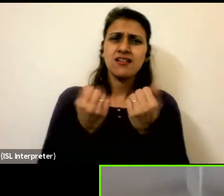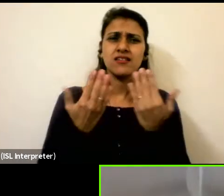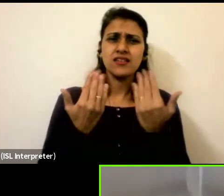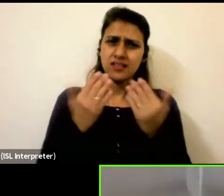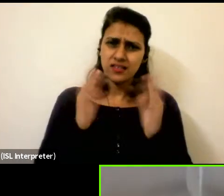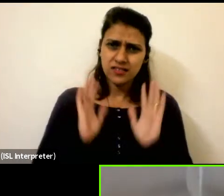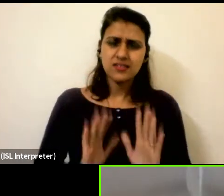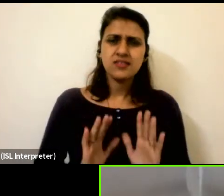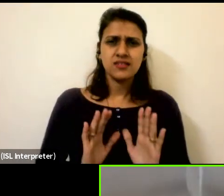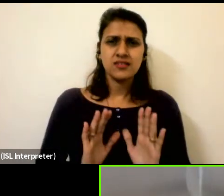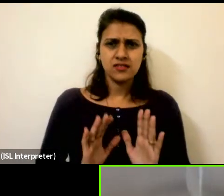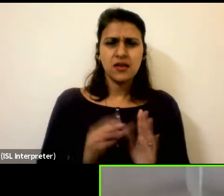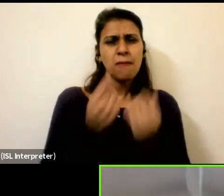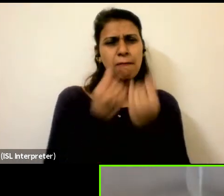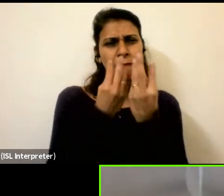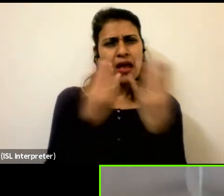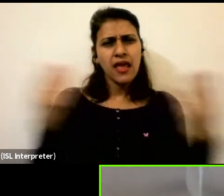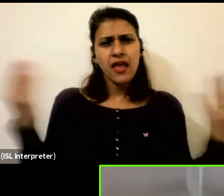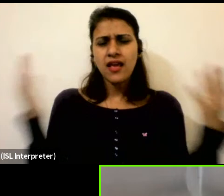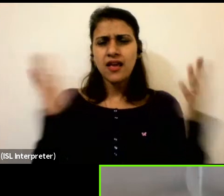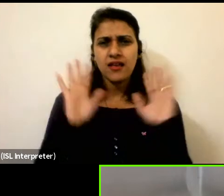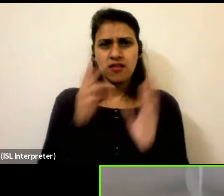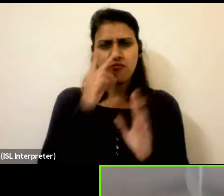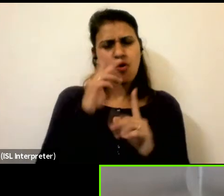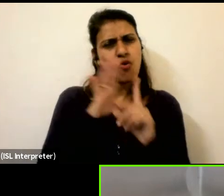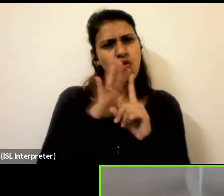of them could actually do a lot